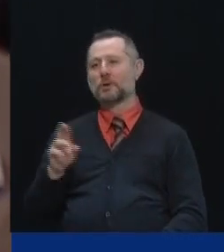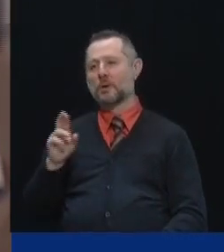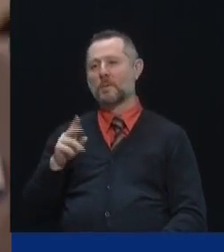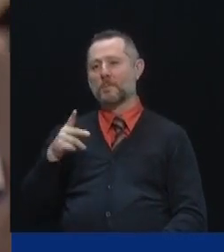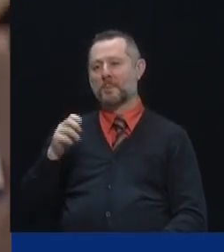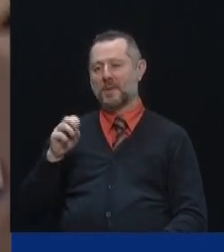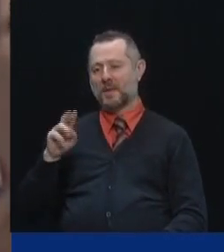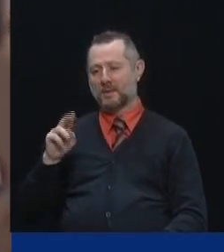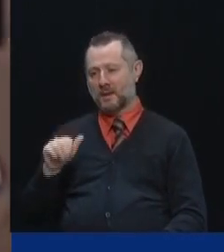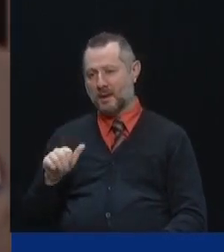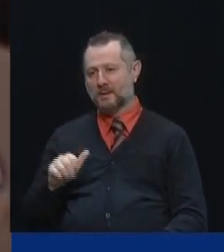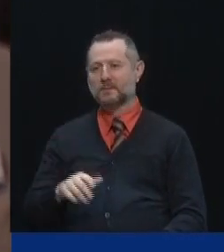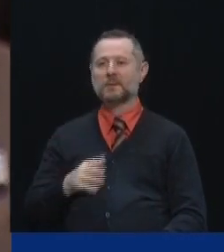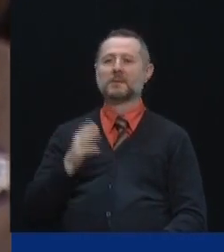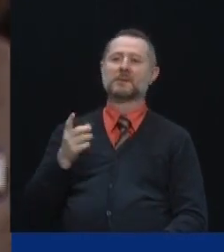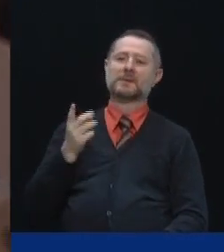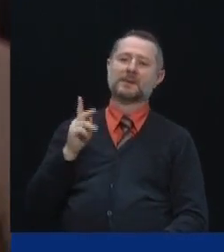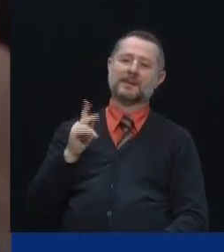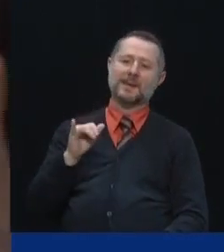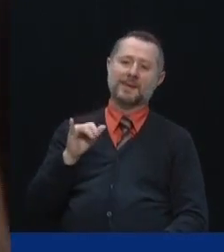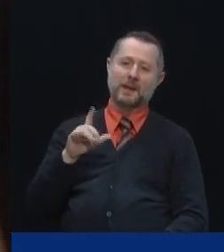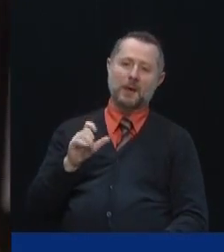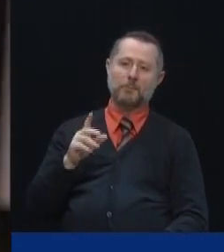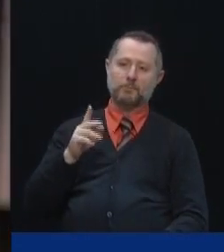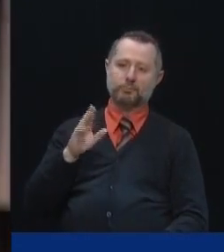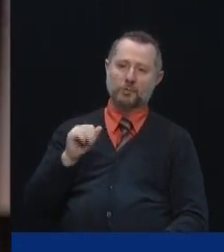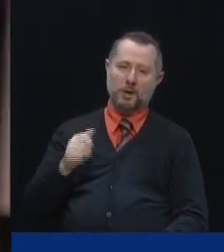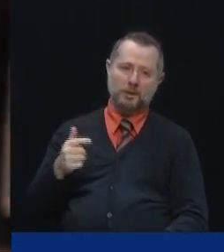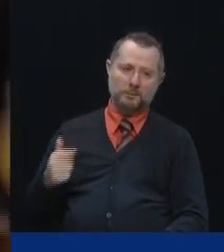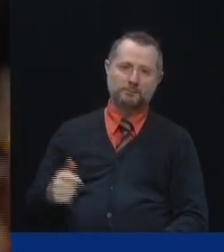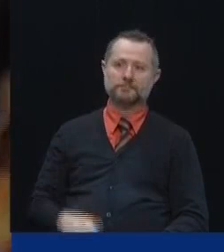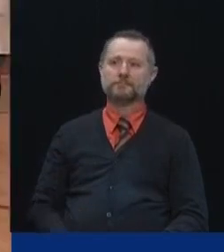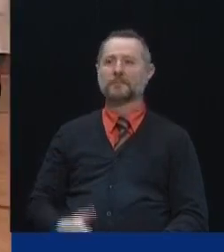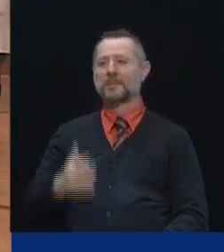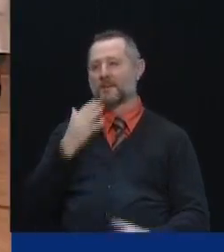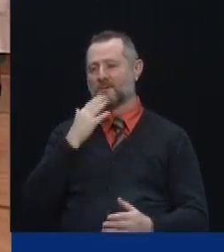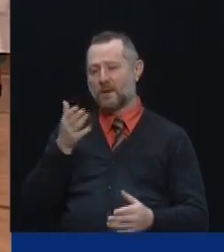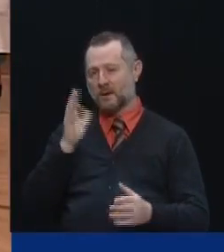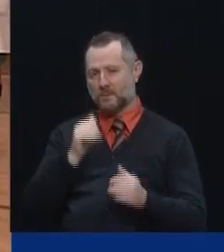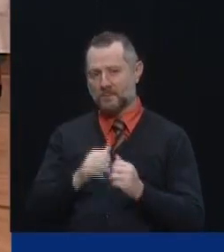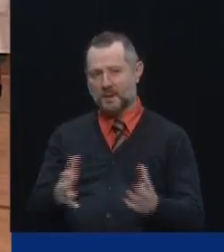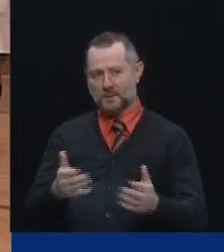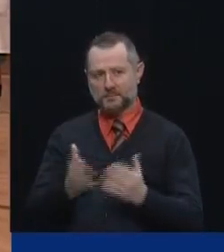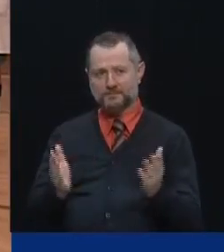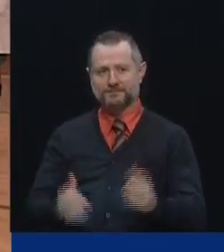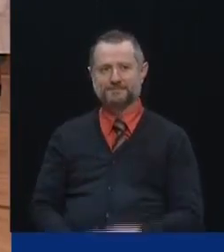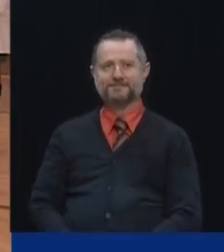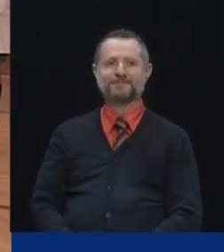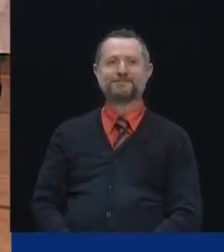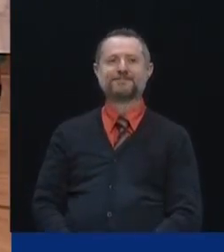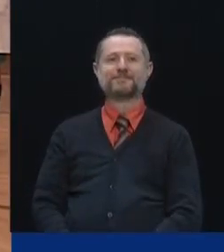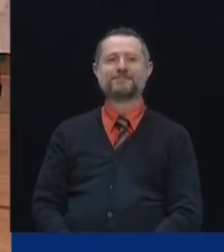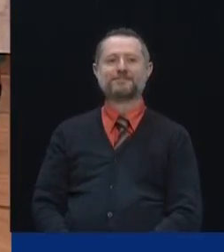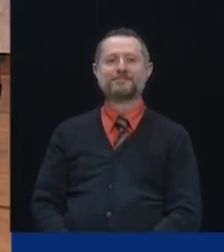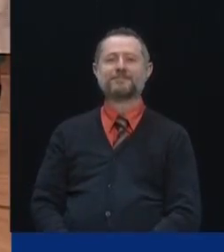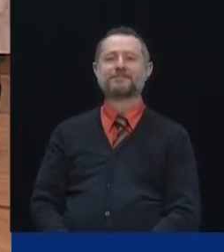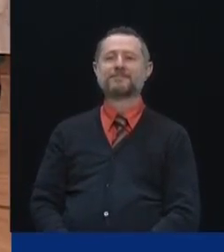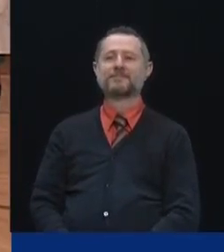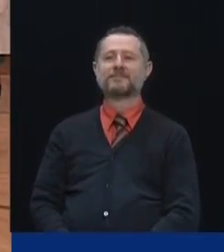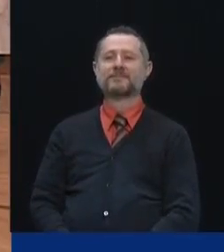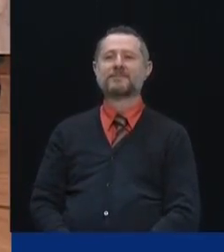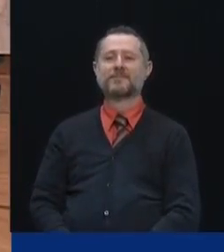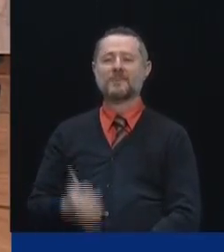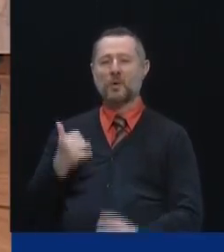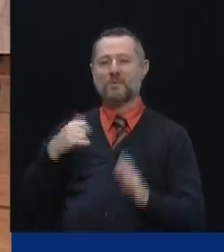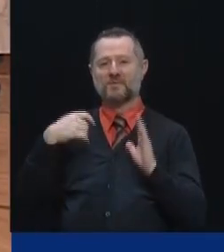Bragg. And we thank you all very much for being here. Thank you. God bless you. I'm getting the COVID-19